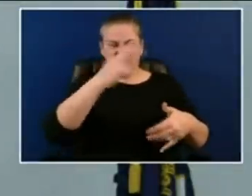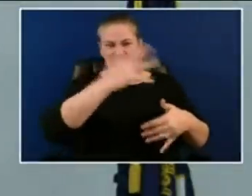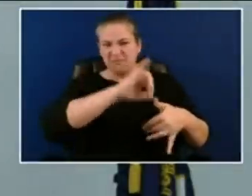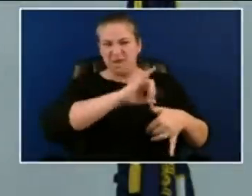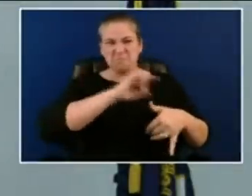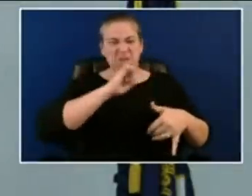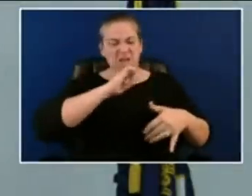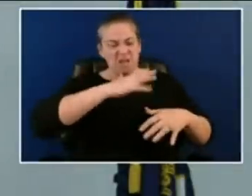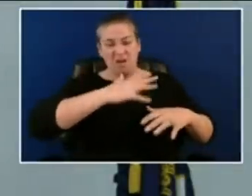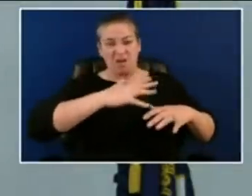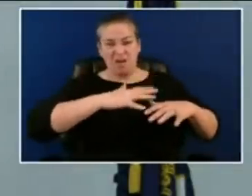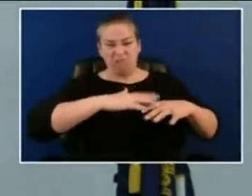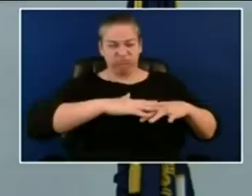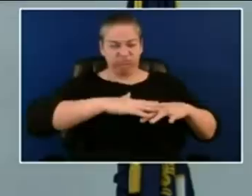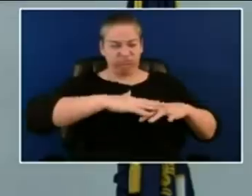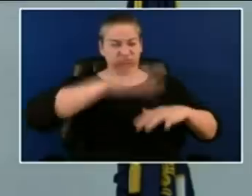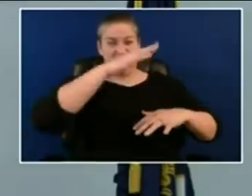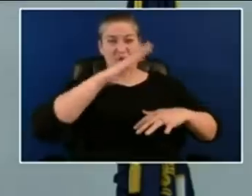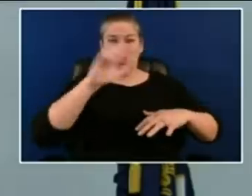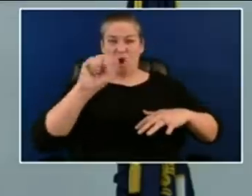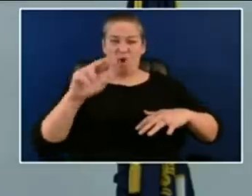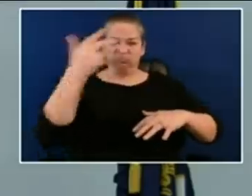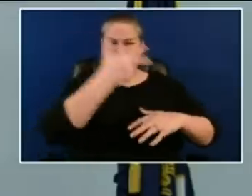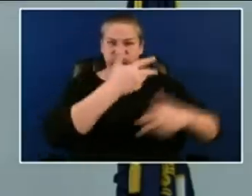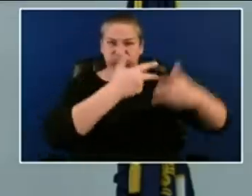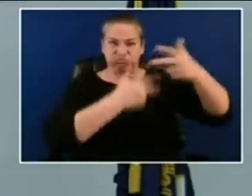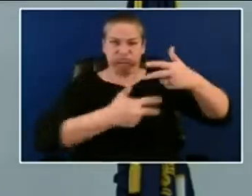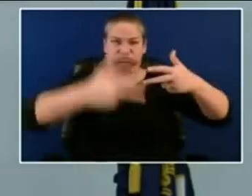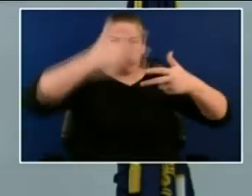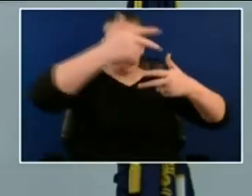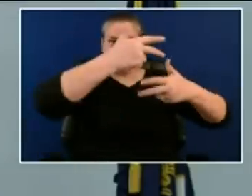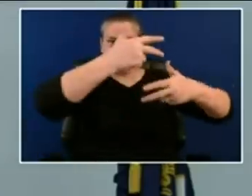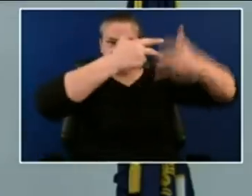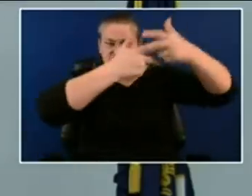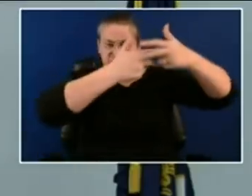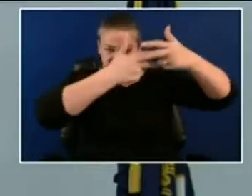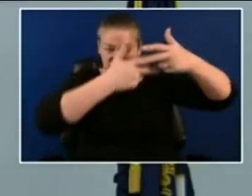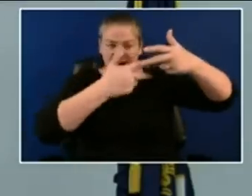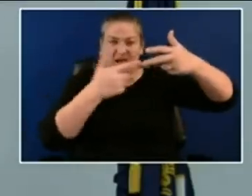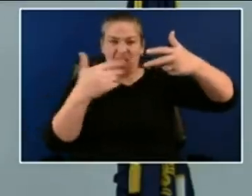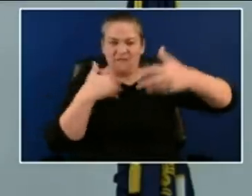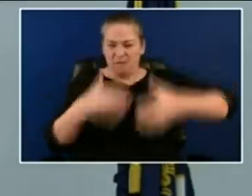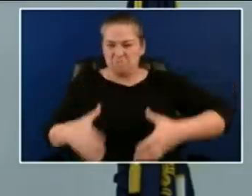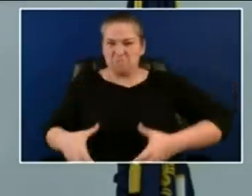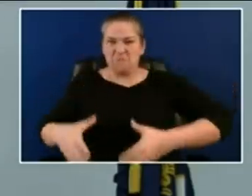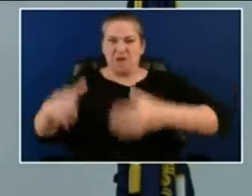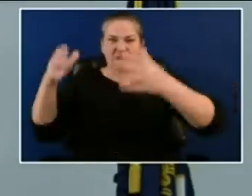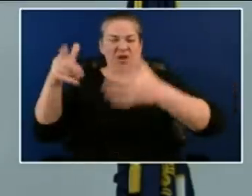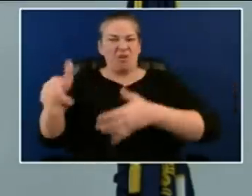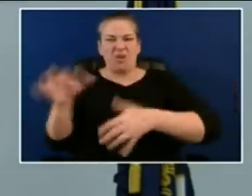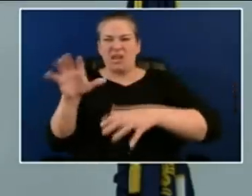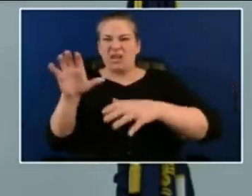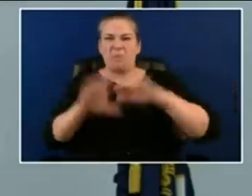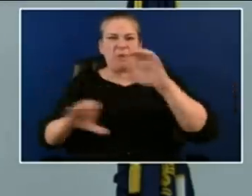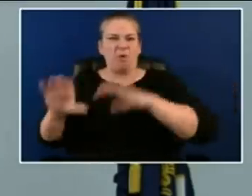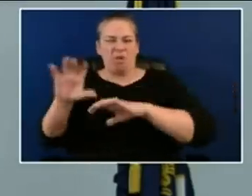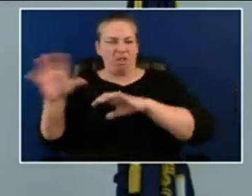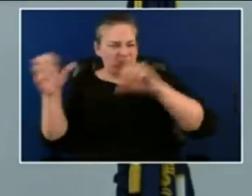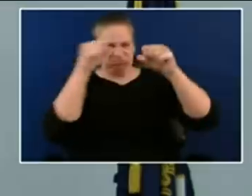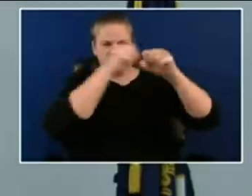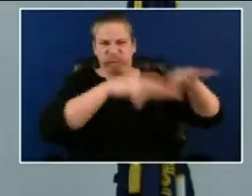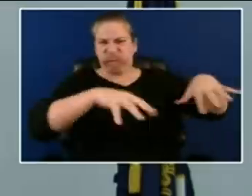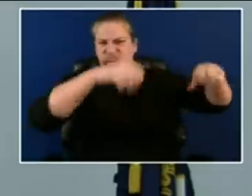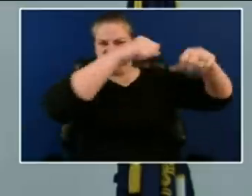of it. Barrels of corrosive chemicals that are there. It'll be a miracle if anybody else is